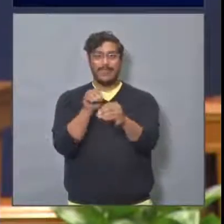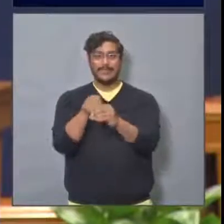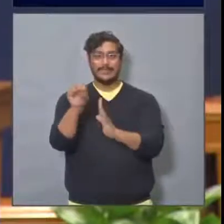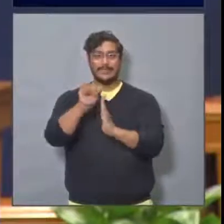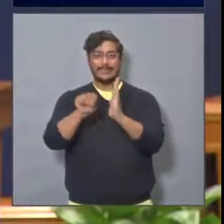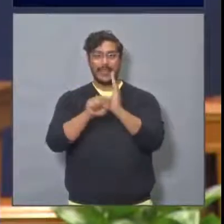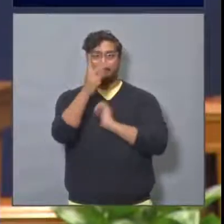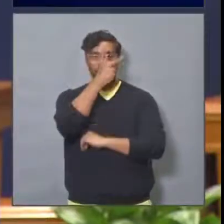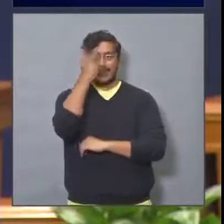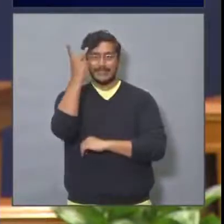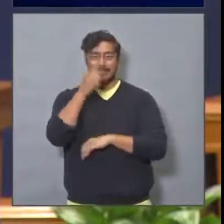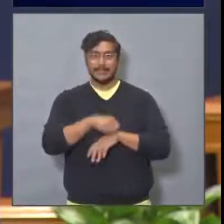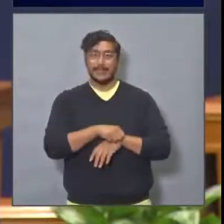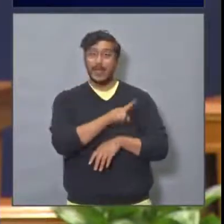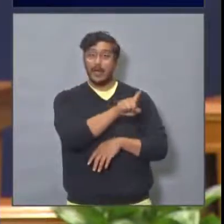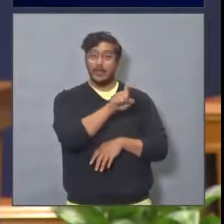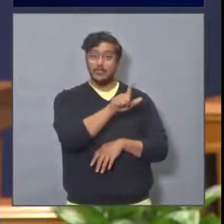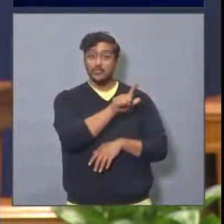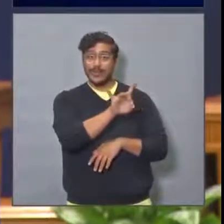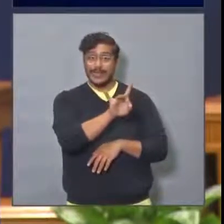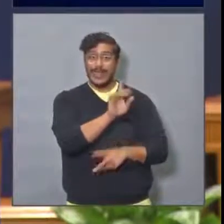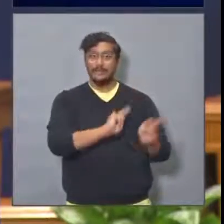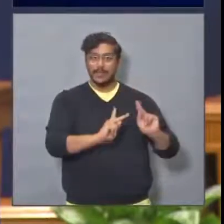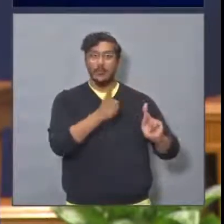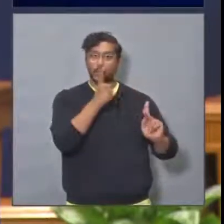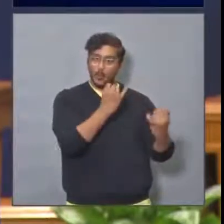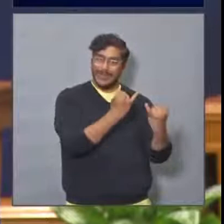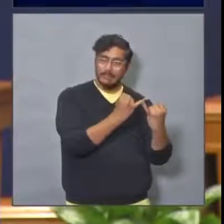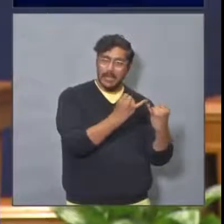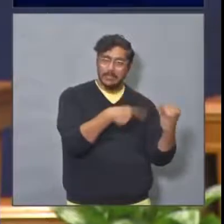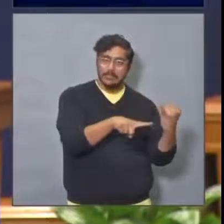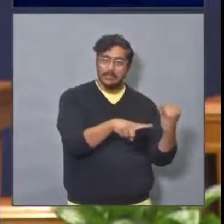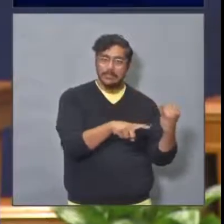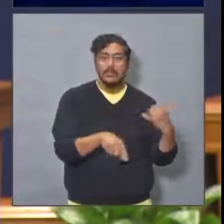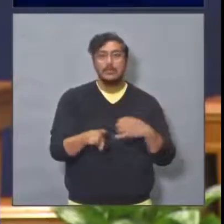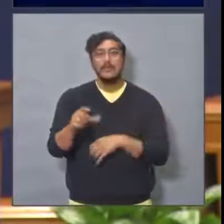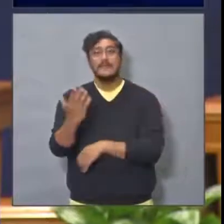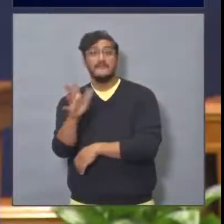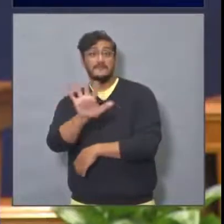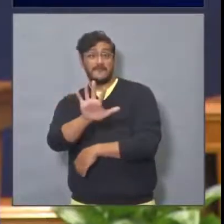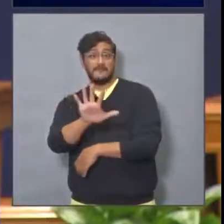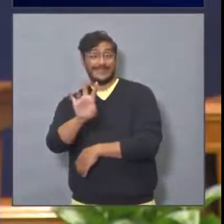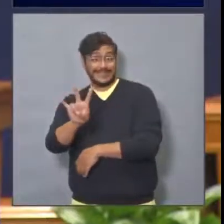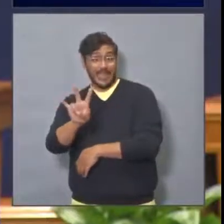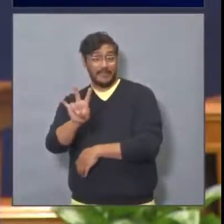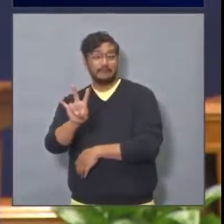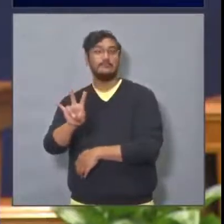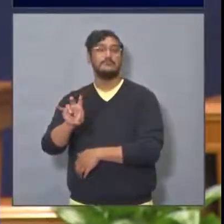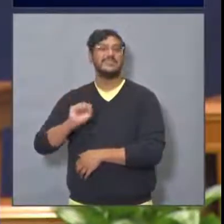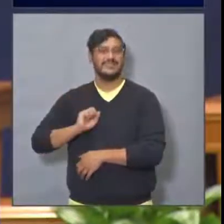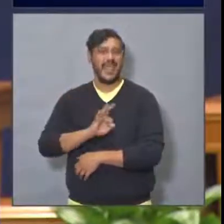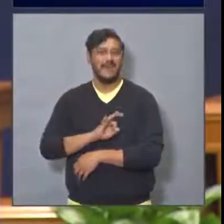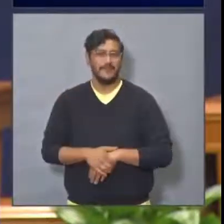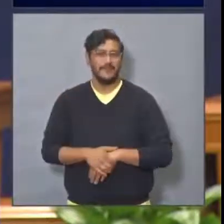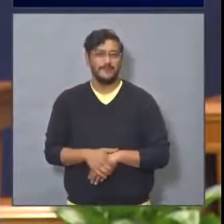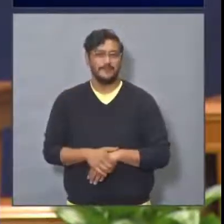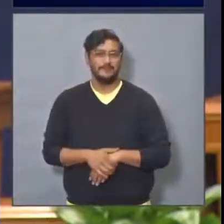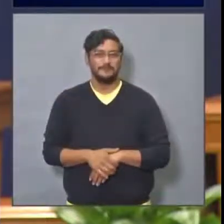prison, 128 are among people who are incarcerated, and 57 are among